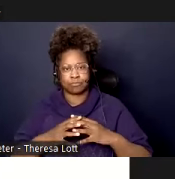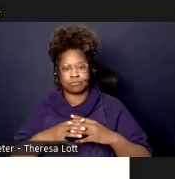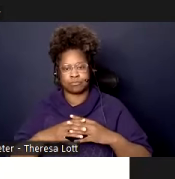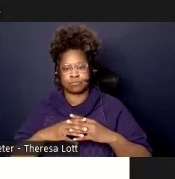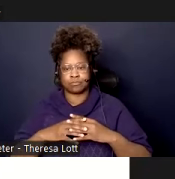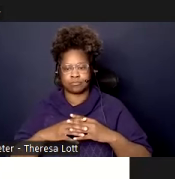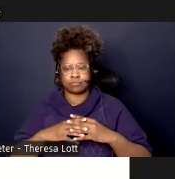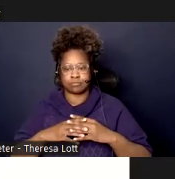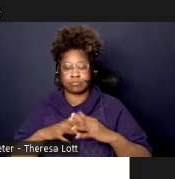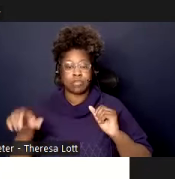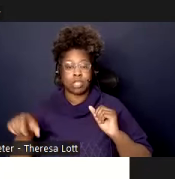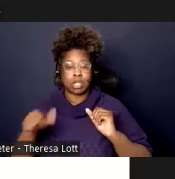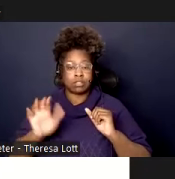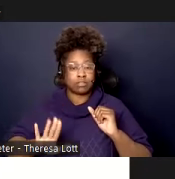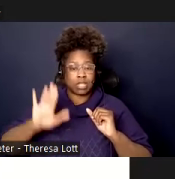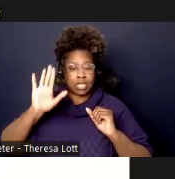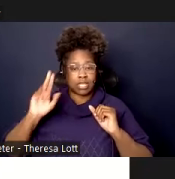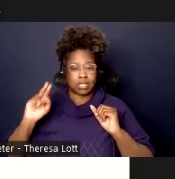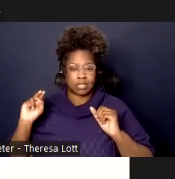I see another hand from Nicole.